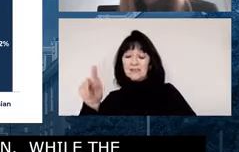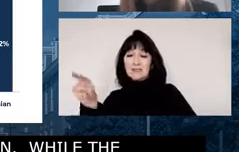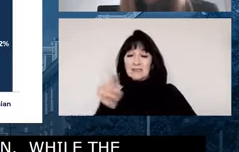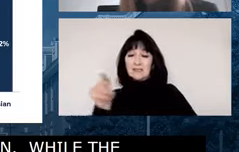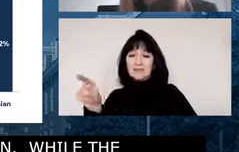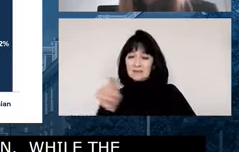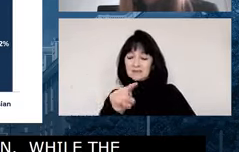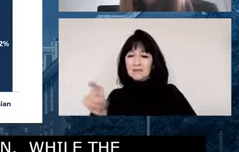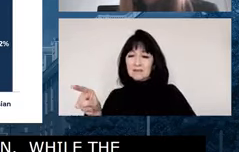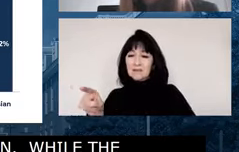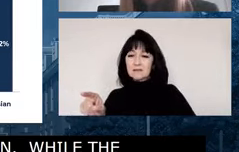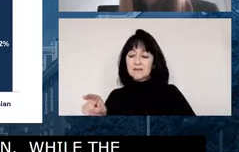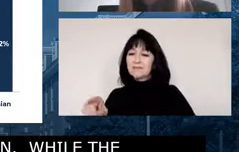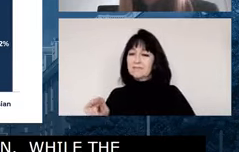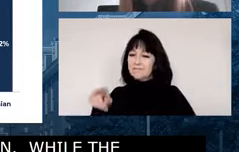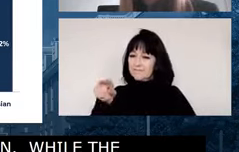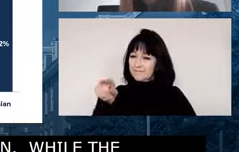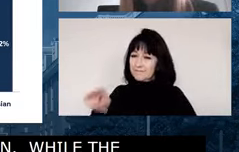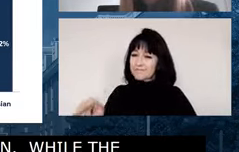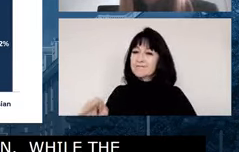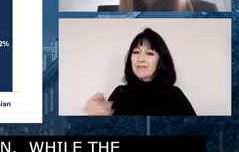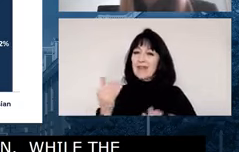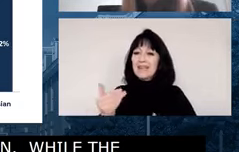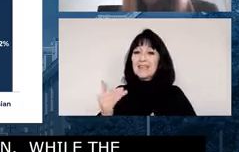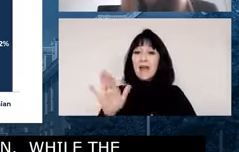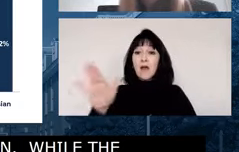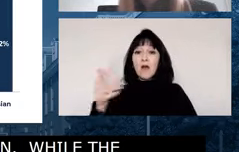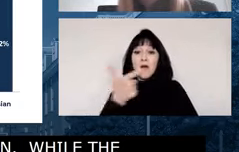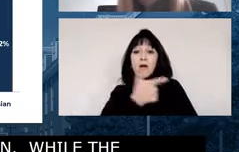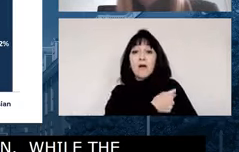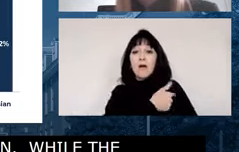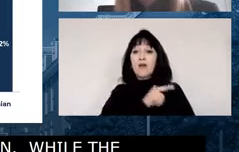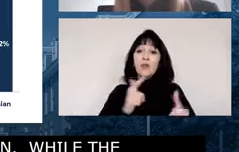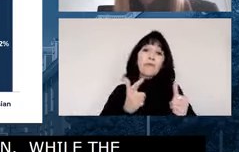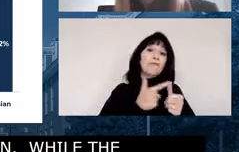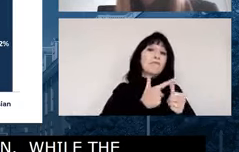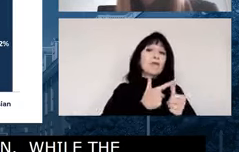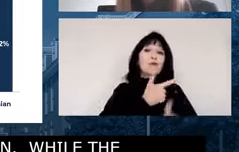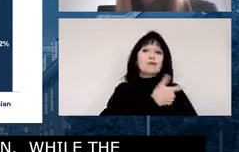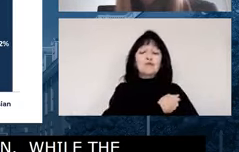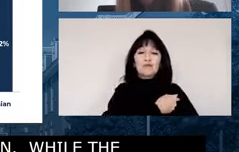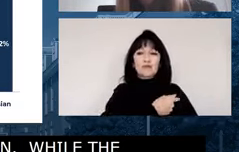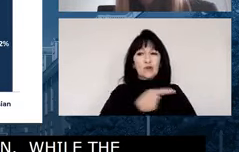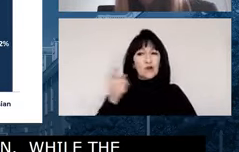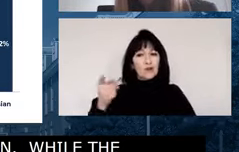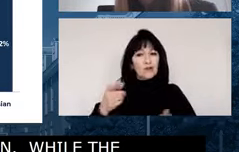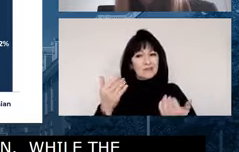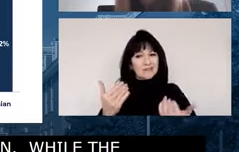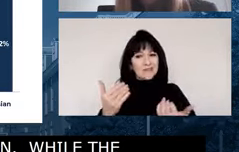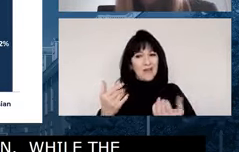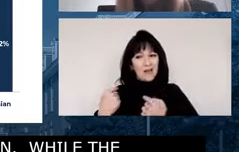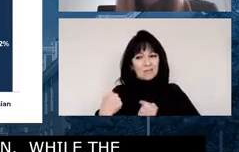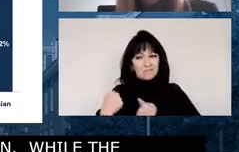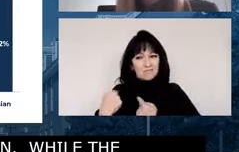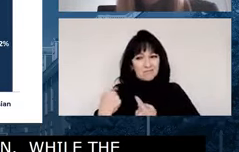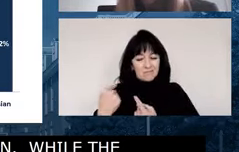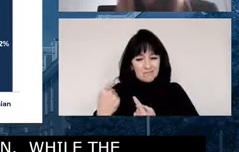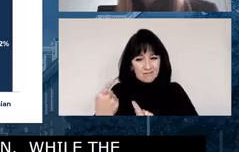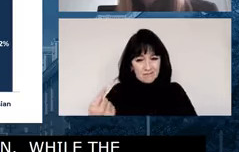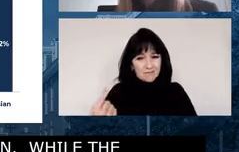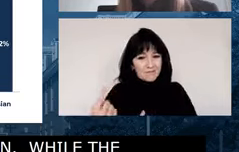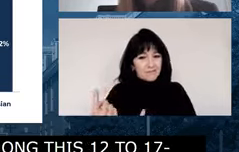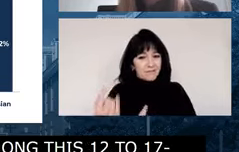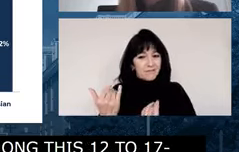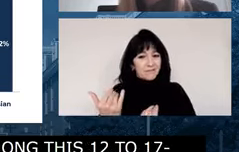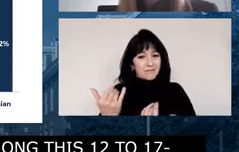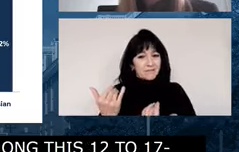from completing the primary series is starting to wane for those who were on target in getting their vaccine